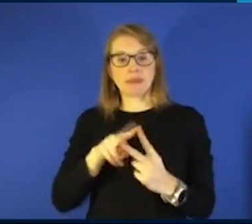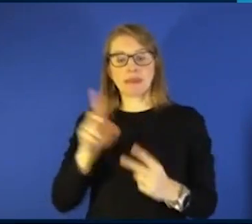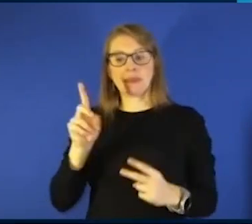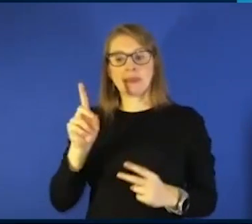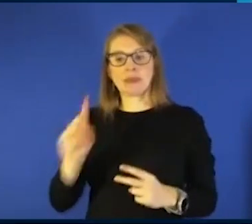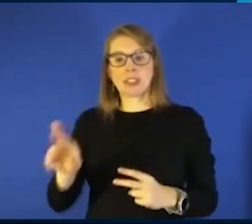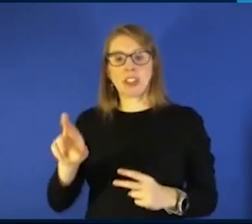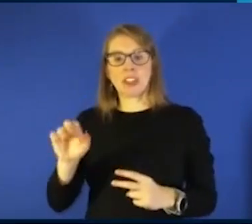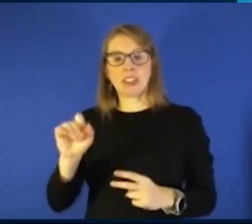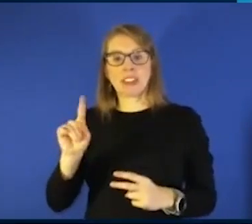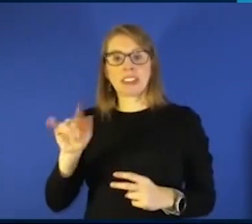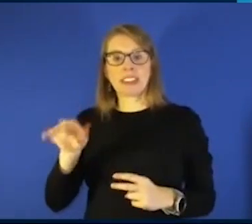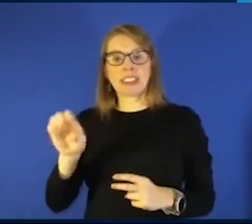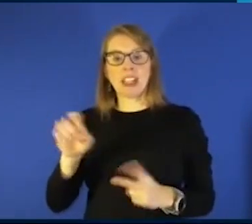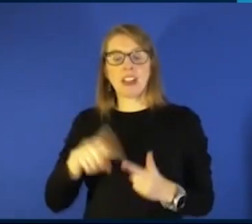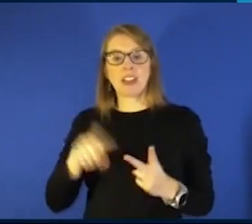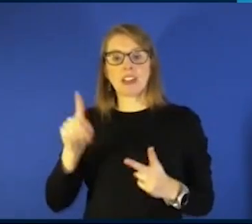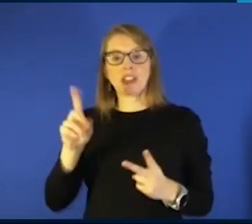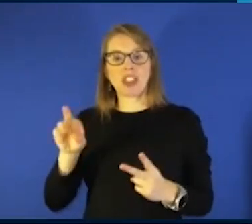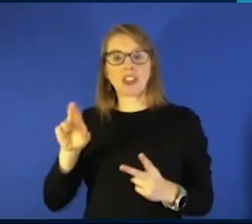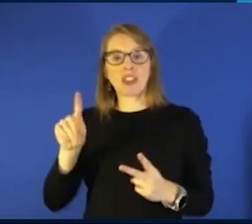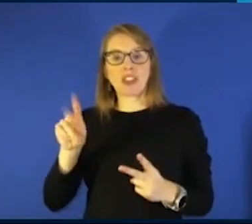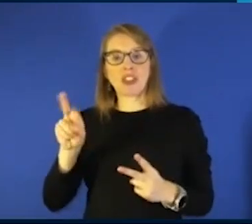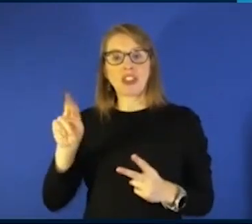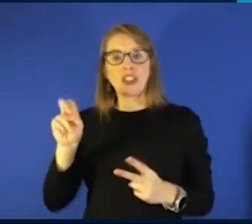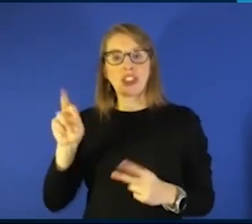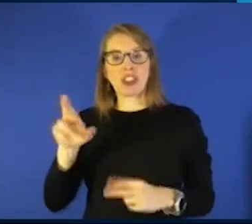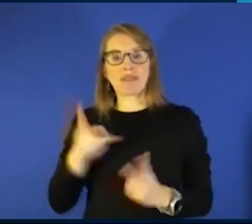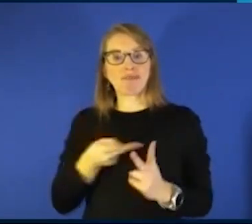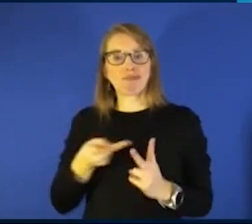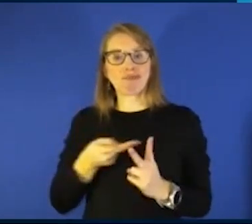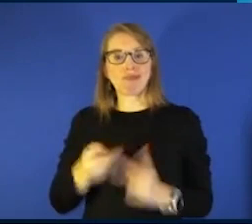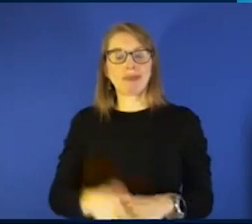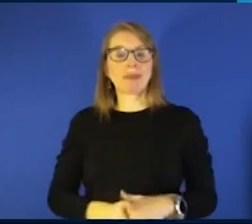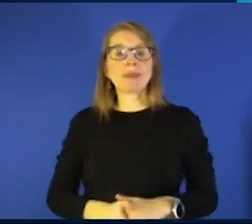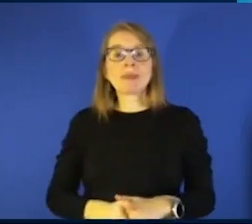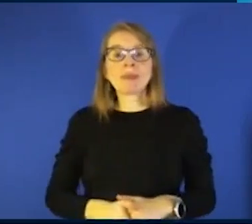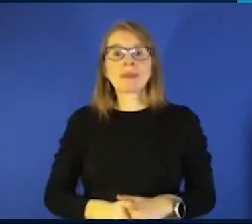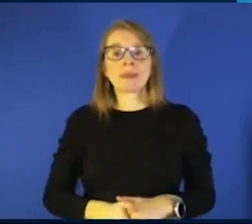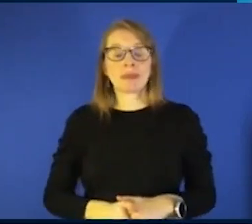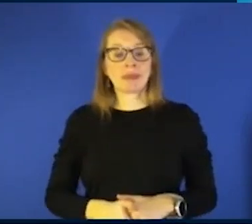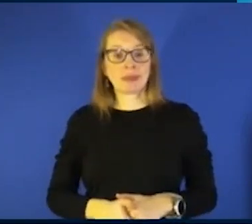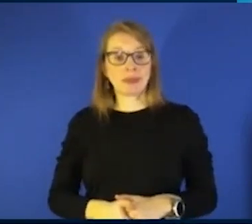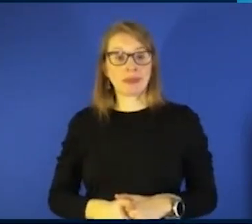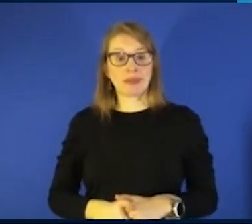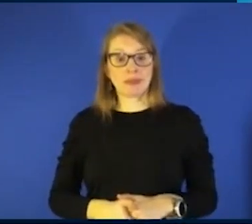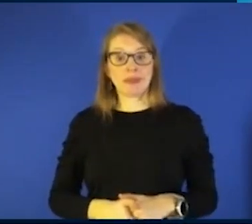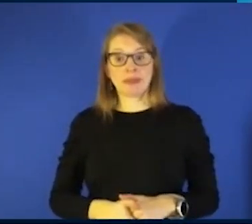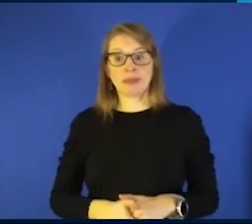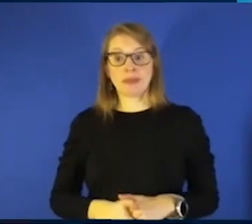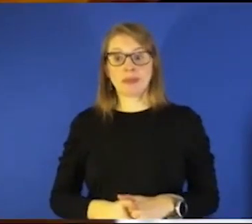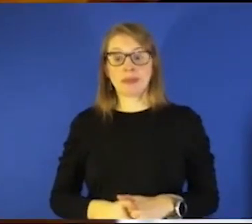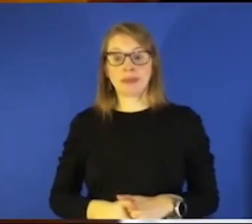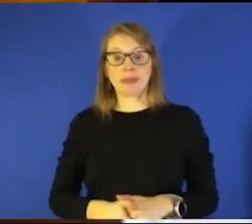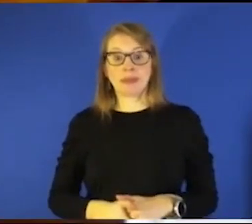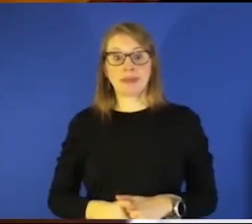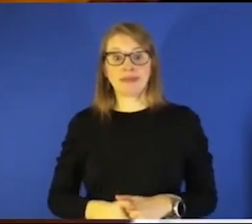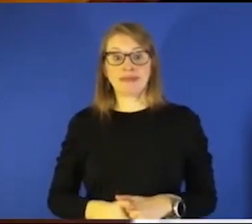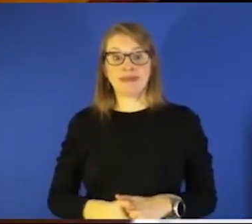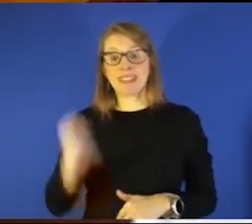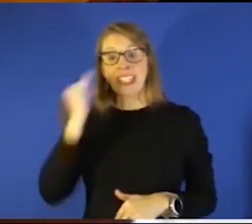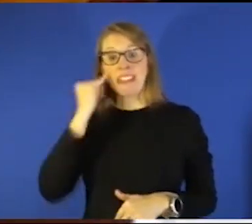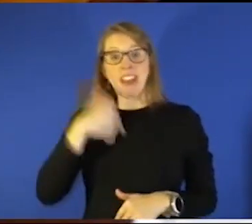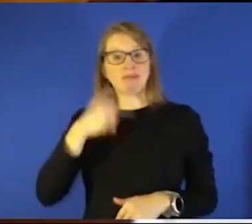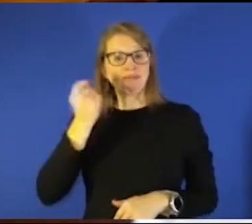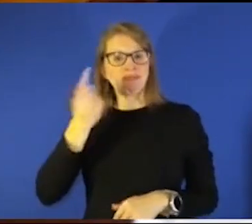We haven't heard from either of you in a couple of questions. Yeah, Dr. if I Steele, understood you go correctly. first. Okay. Yeah, no, I